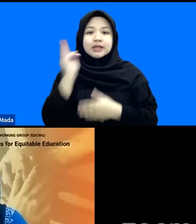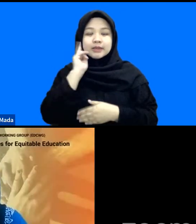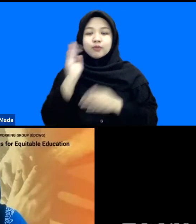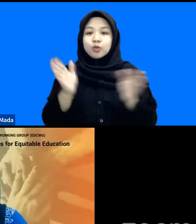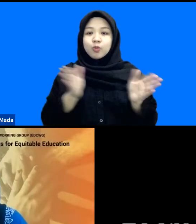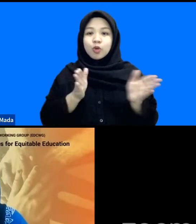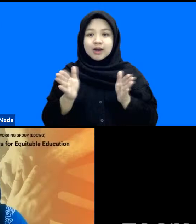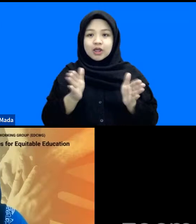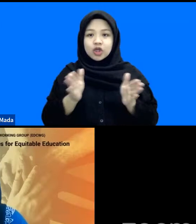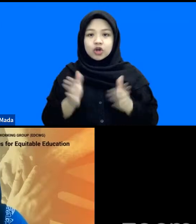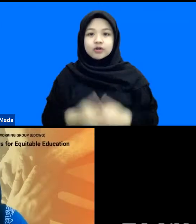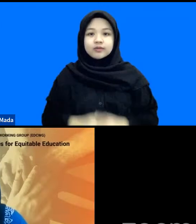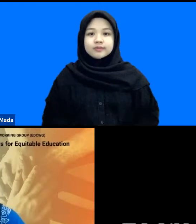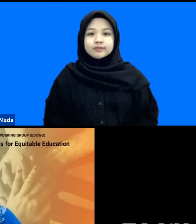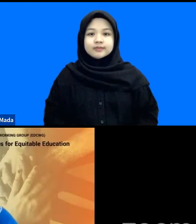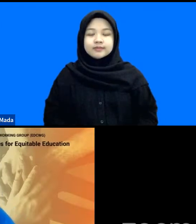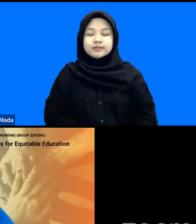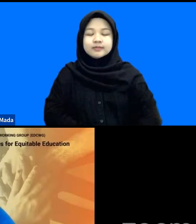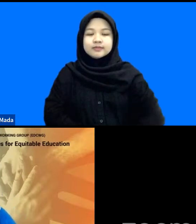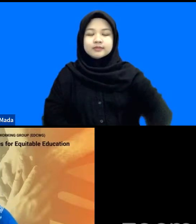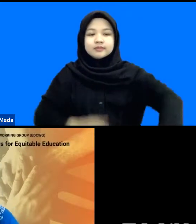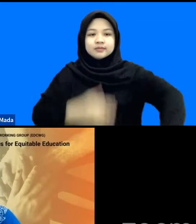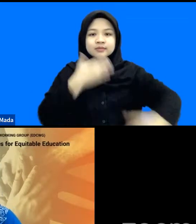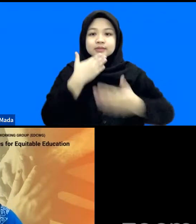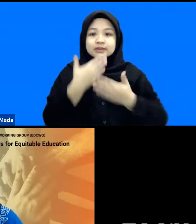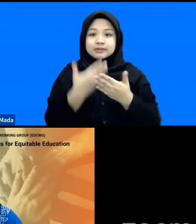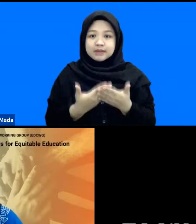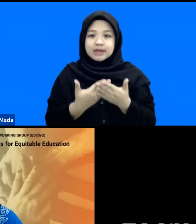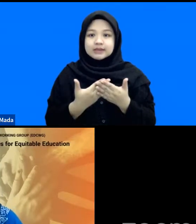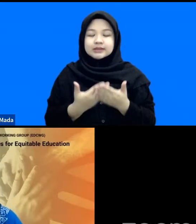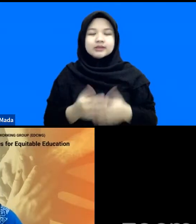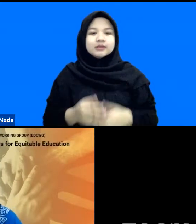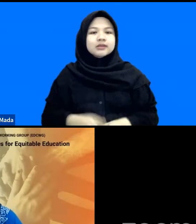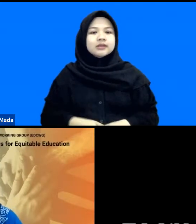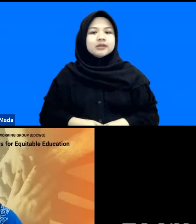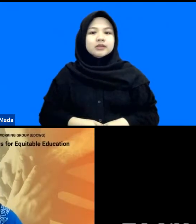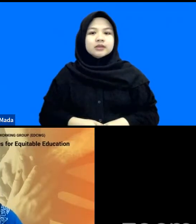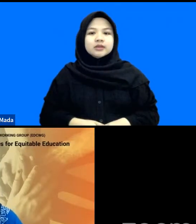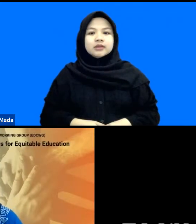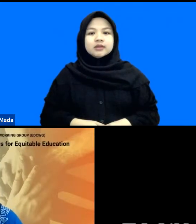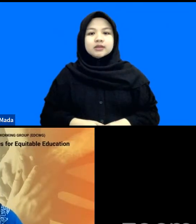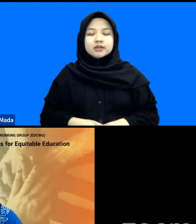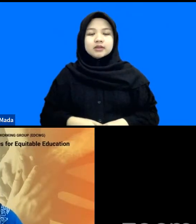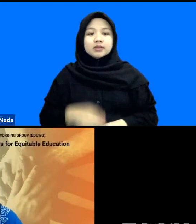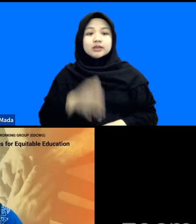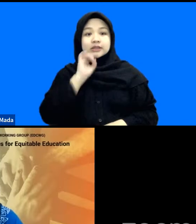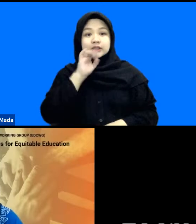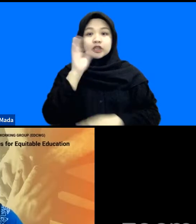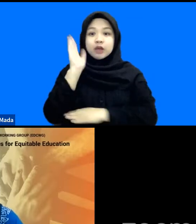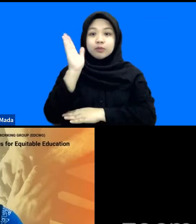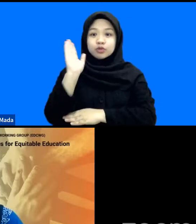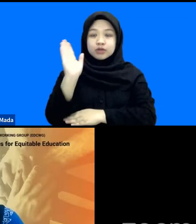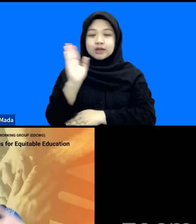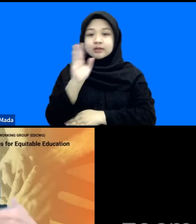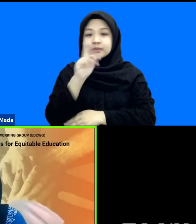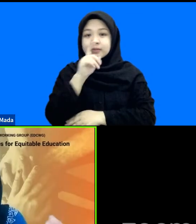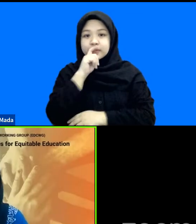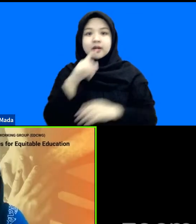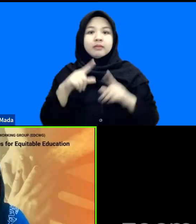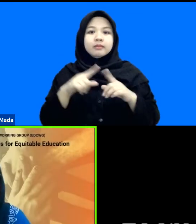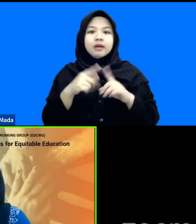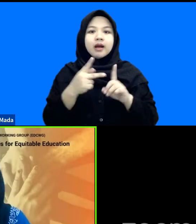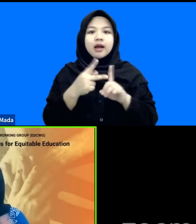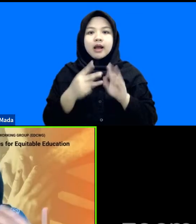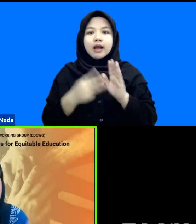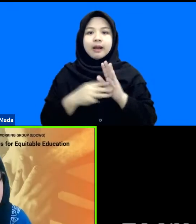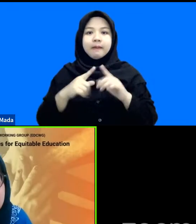Alia. Thank you so much for the warm remarks, Bapak. Borrowing Pak Martu's words, today's webinar objective is actually to learn from